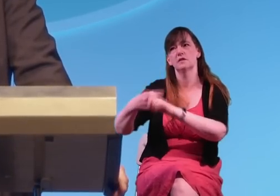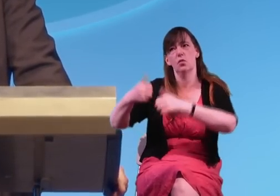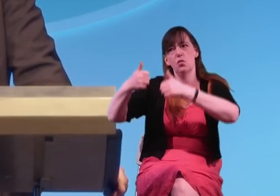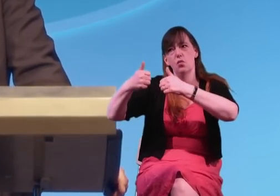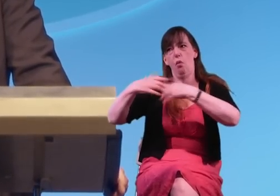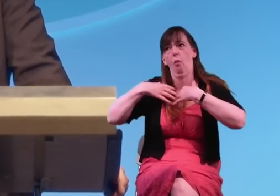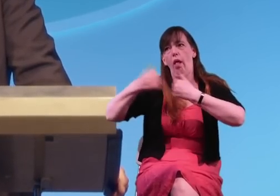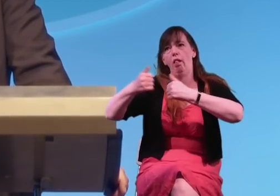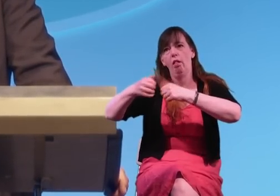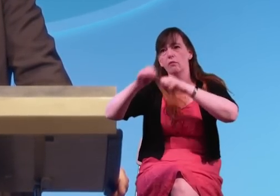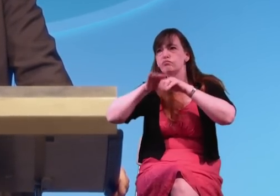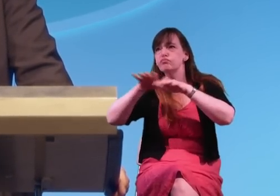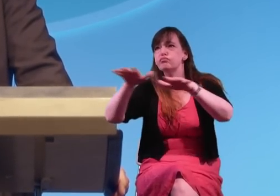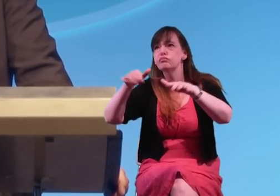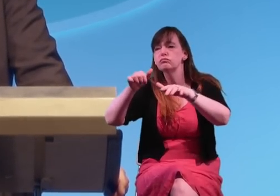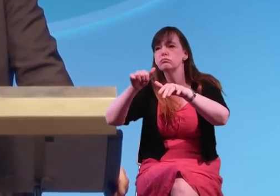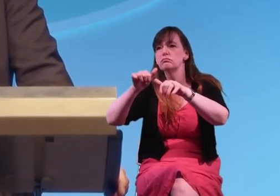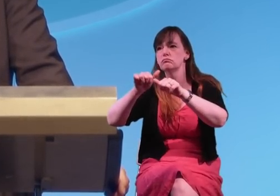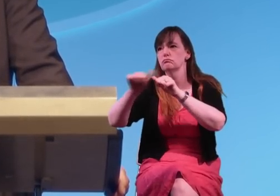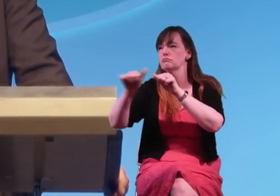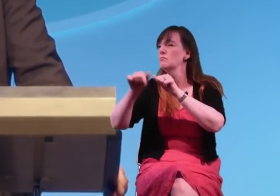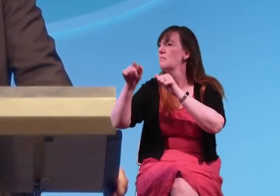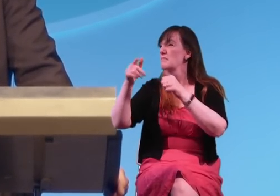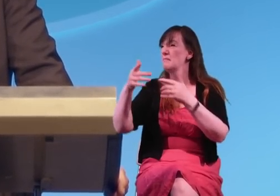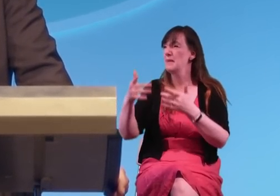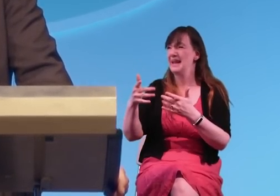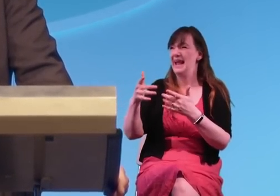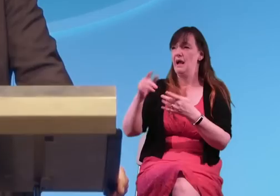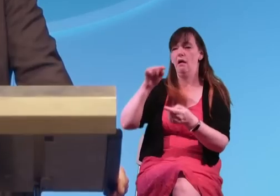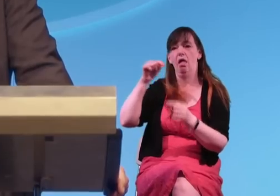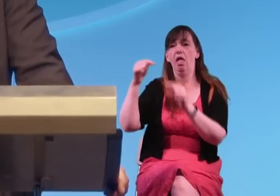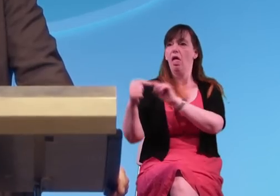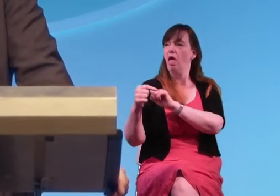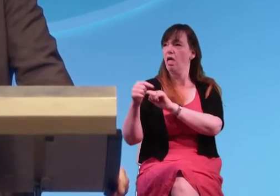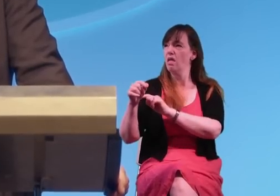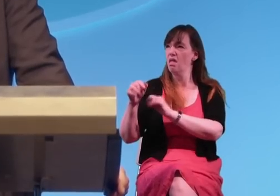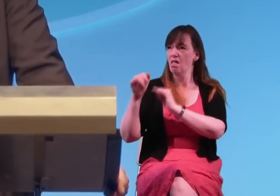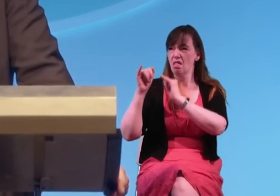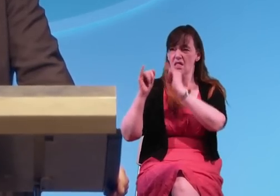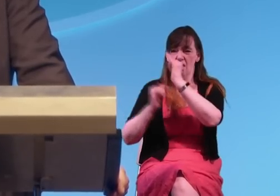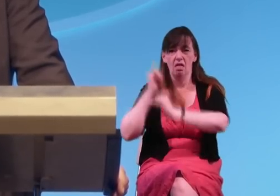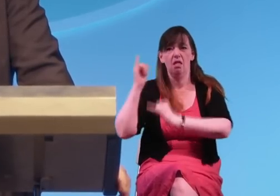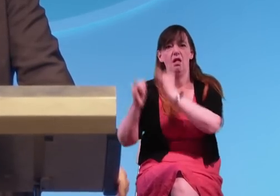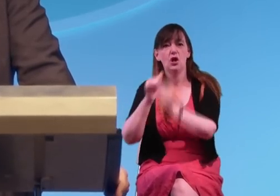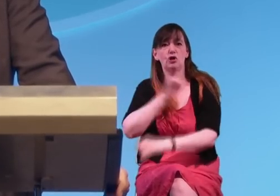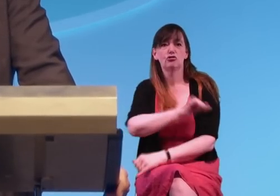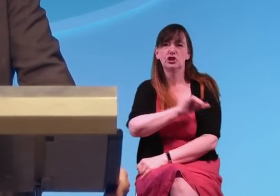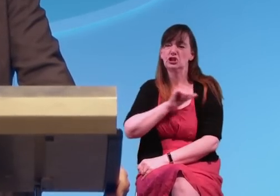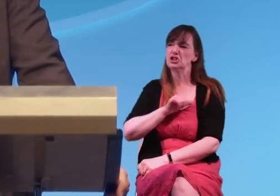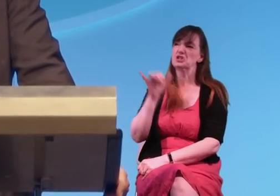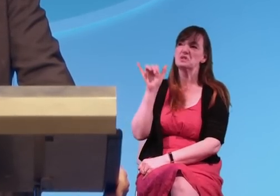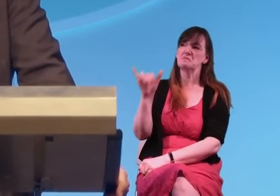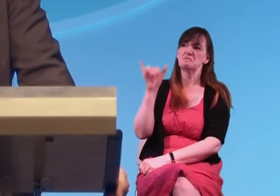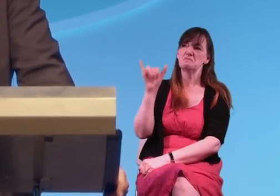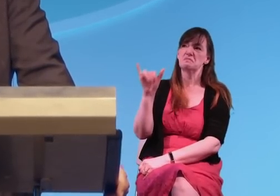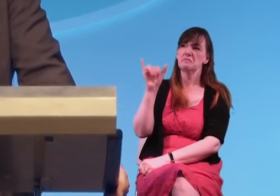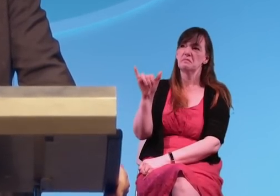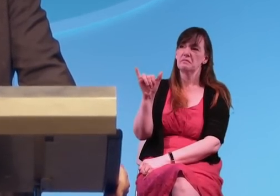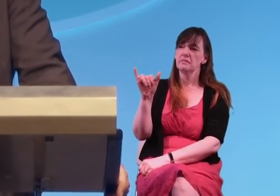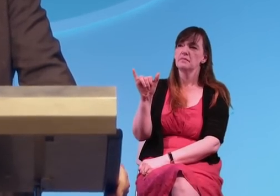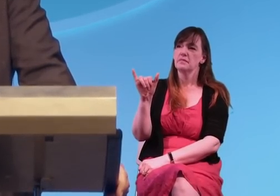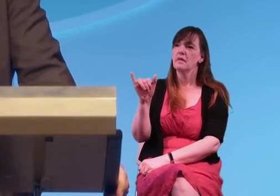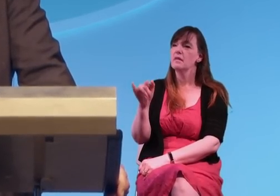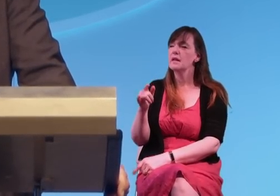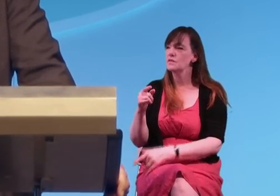being part of the church. Just look at the buildings, look at their emptiness. Christians are now seen as the bad guys. In fact,